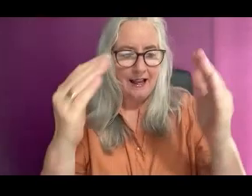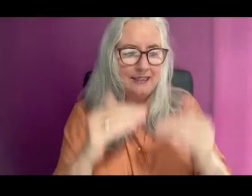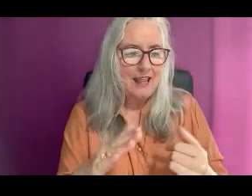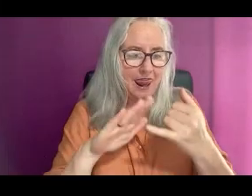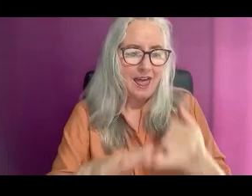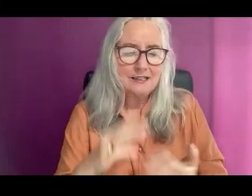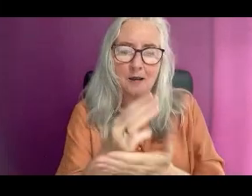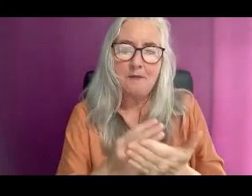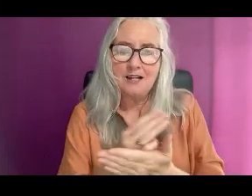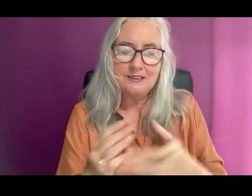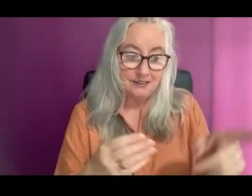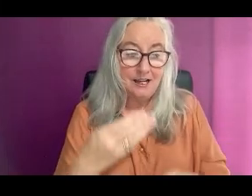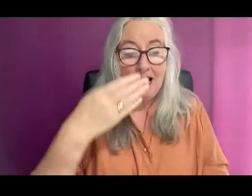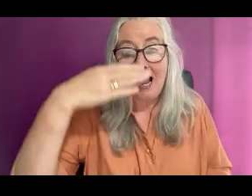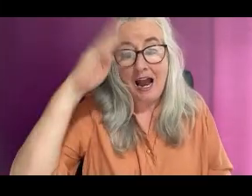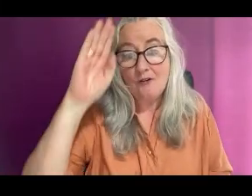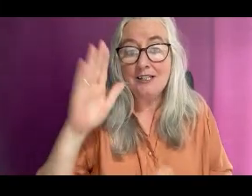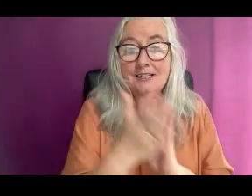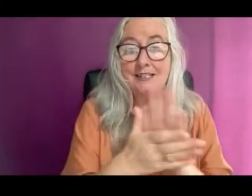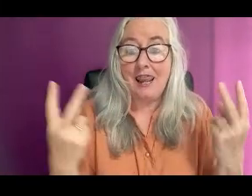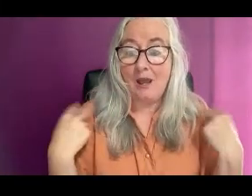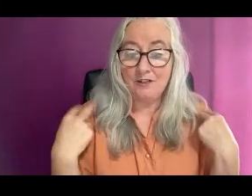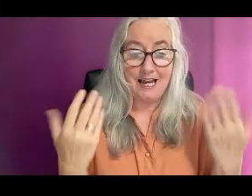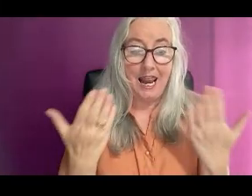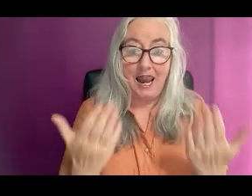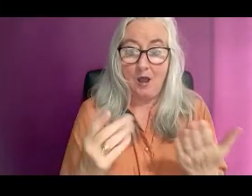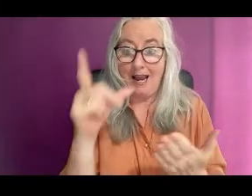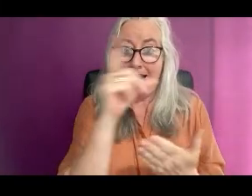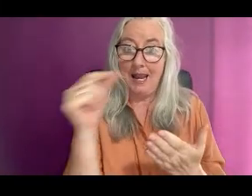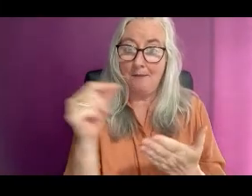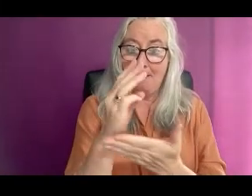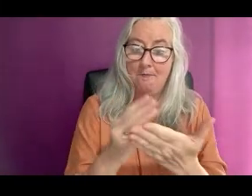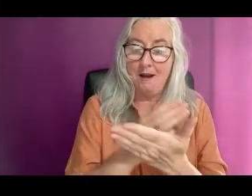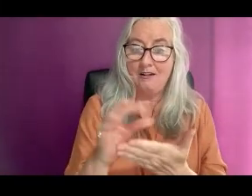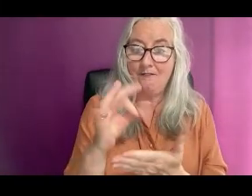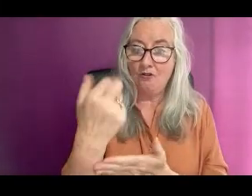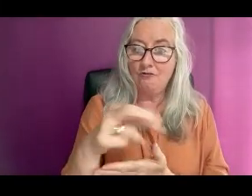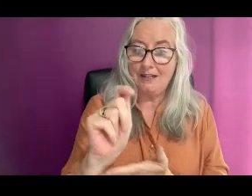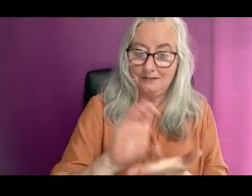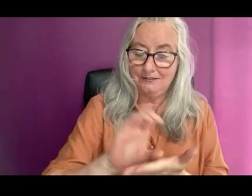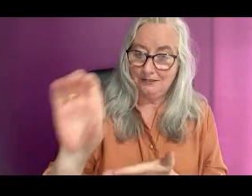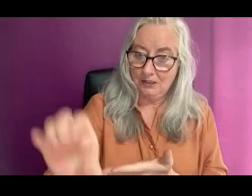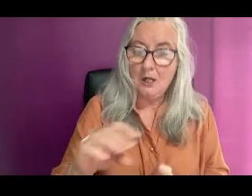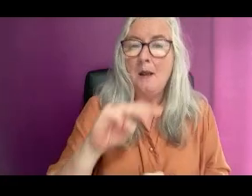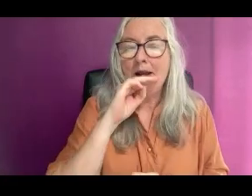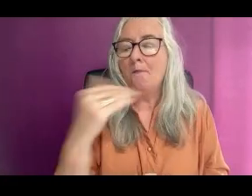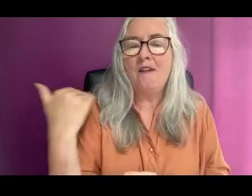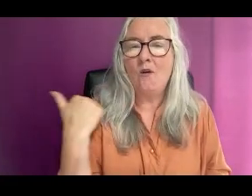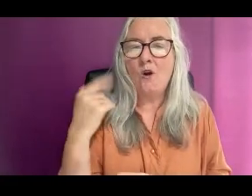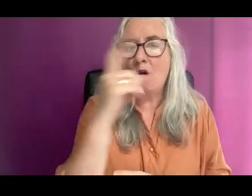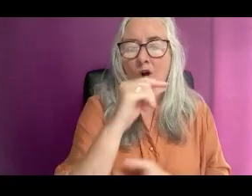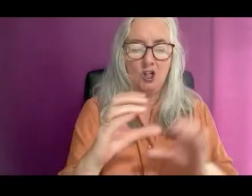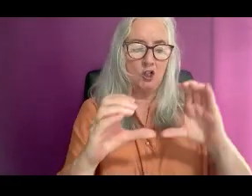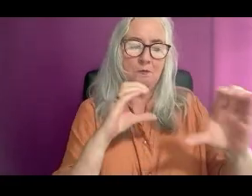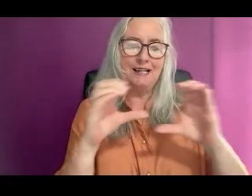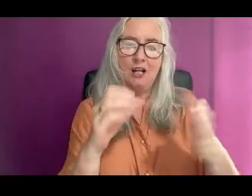so the Irish Sign Language is now a named component of one of the grants. So it used to be just called the Communication